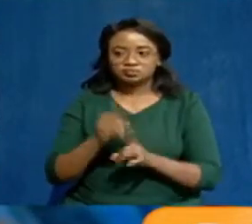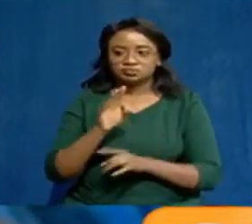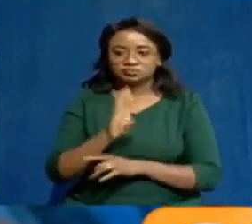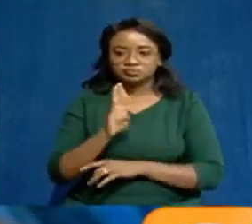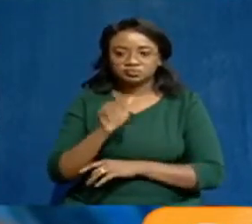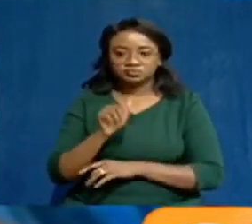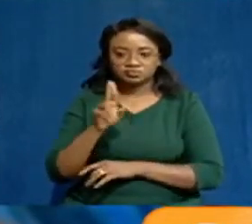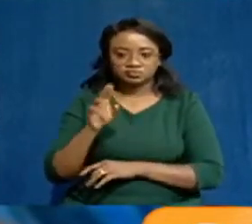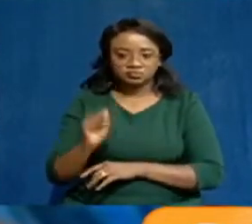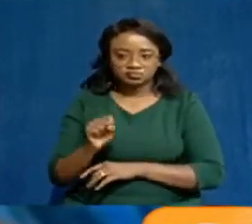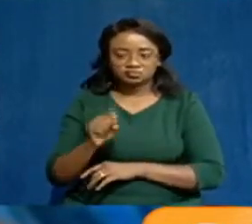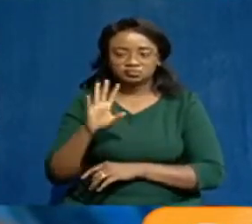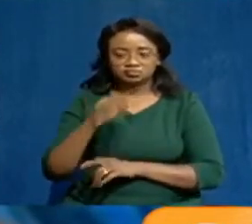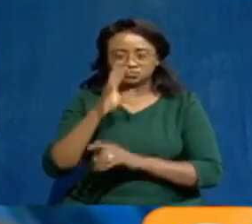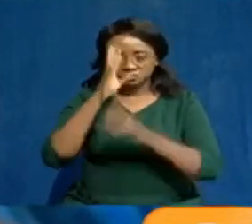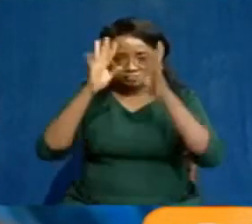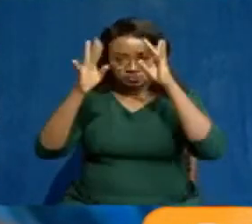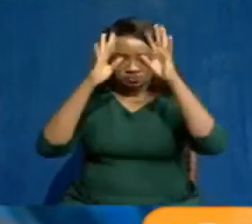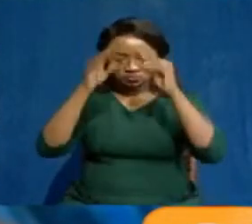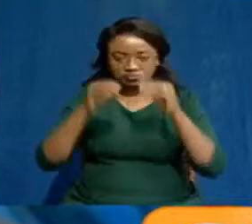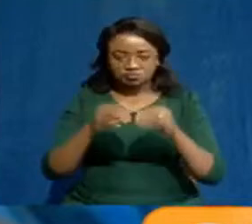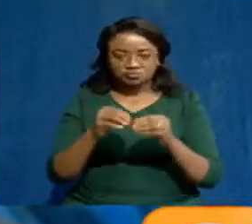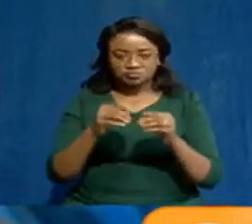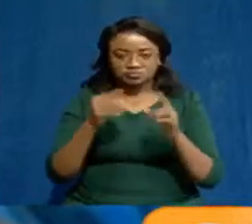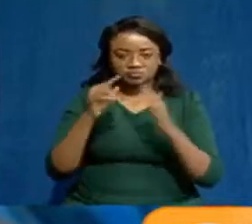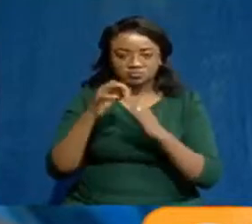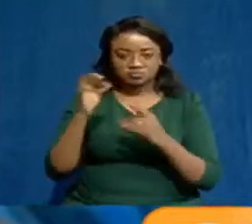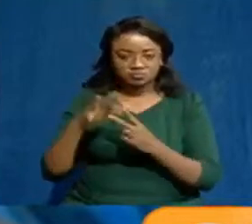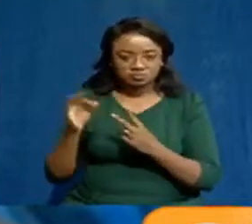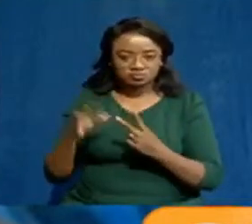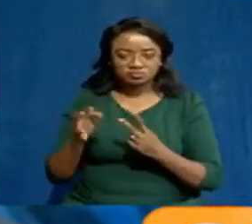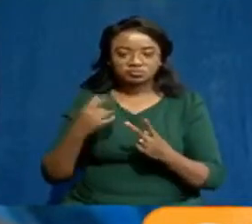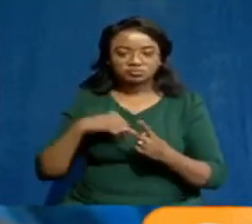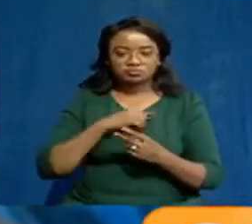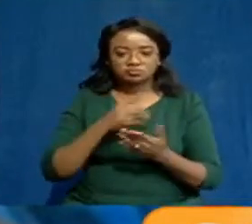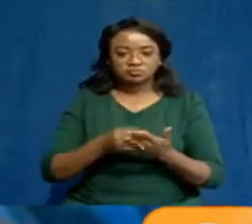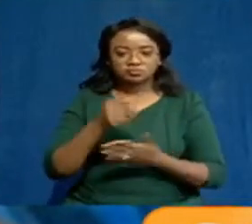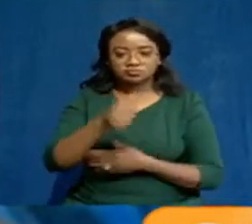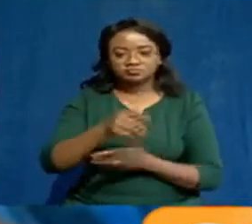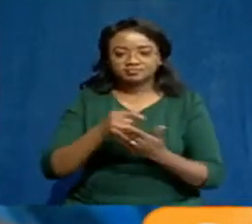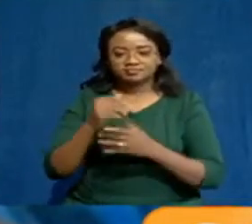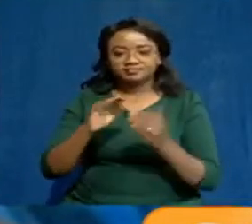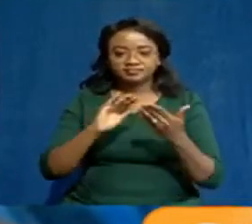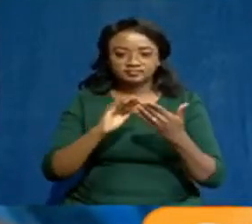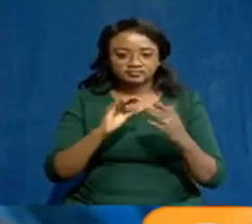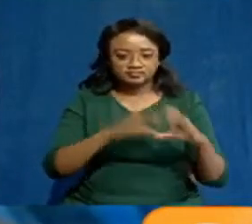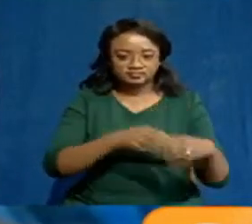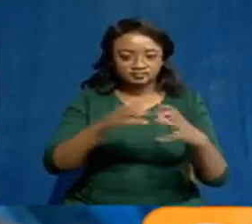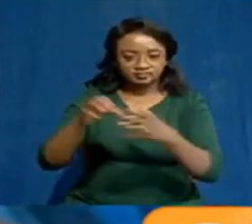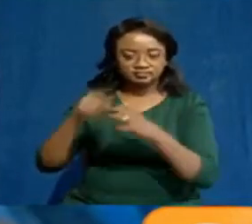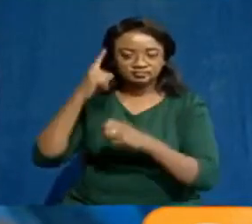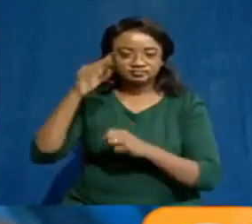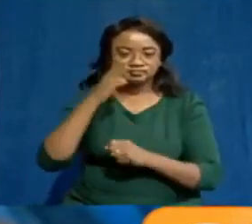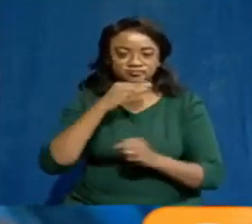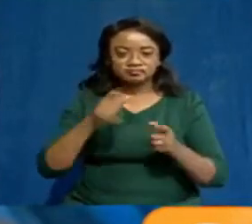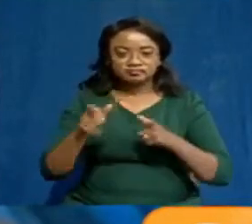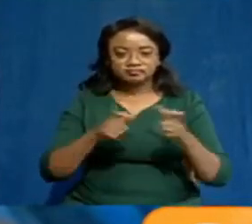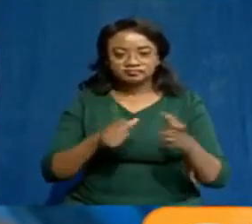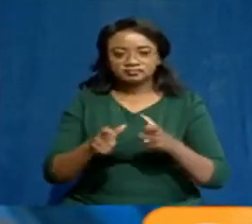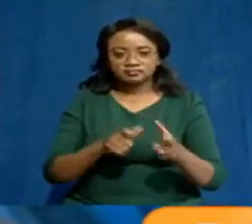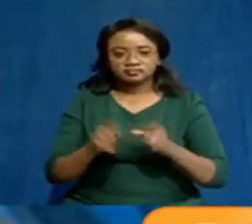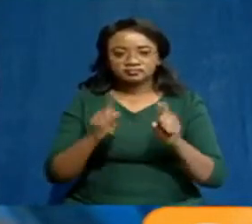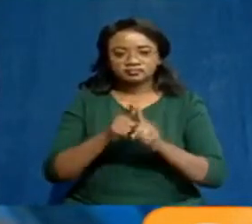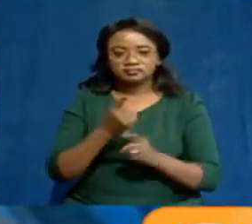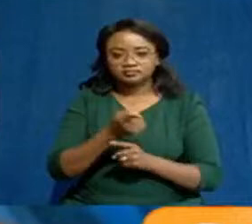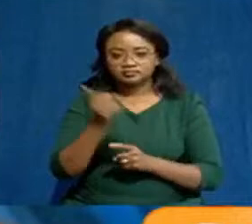the innovative solutions where we pay the community for segregating the waste, where they get